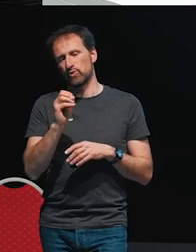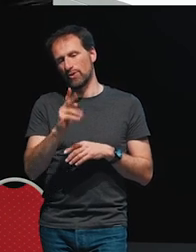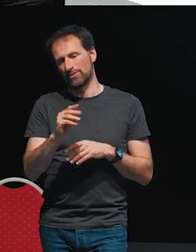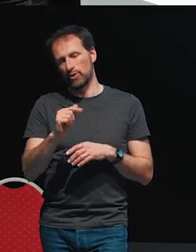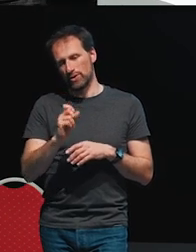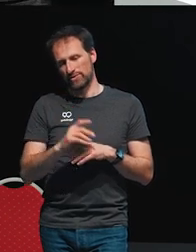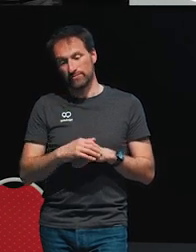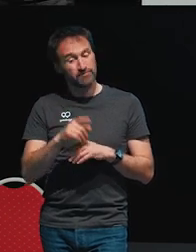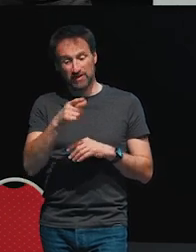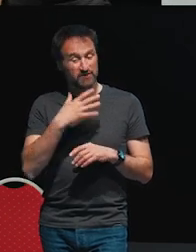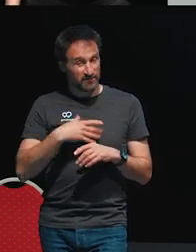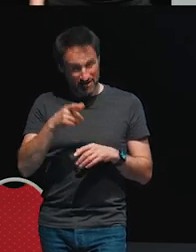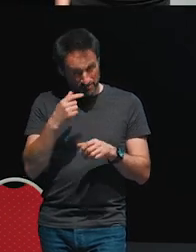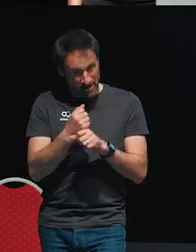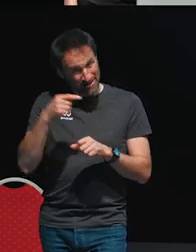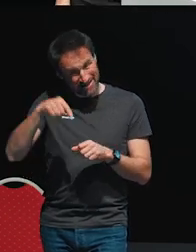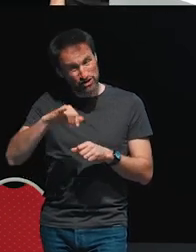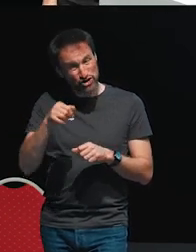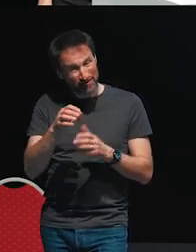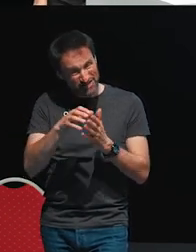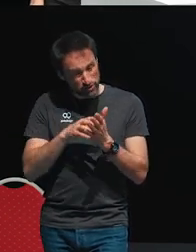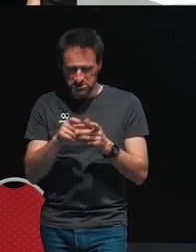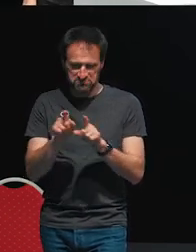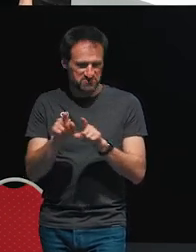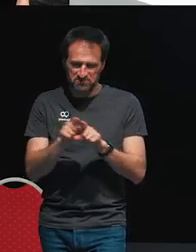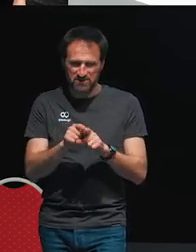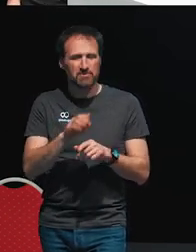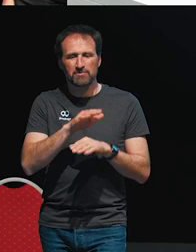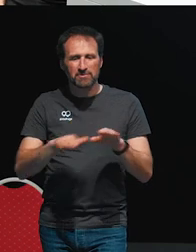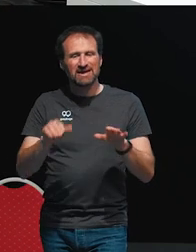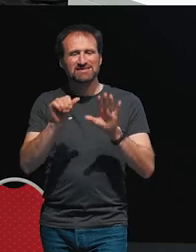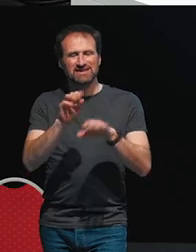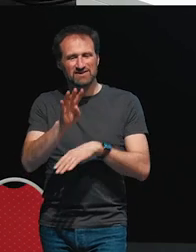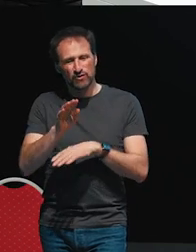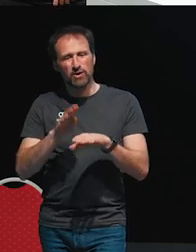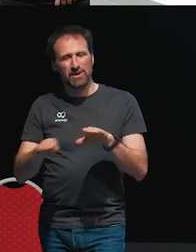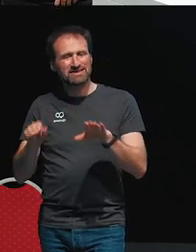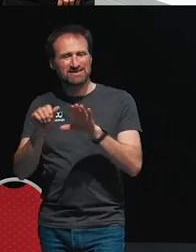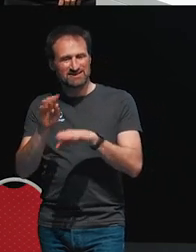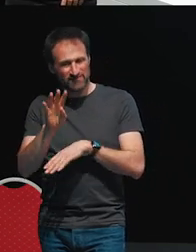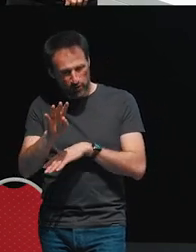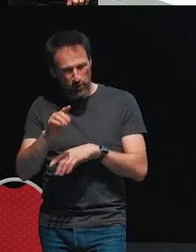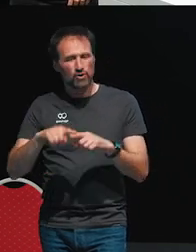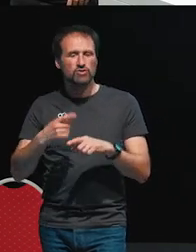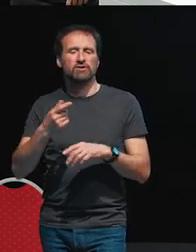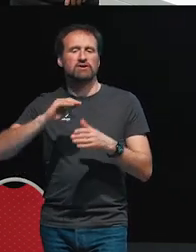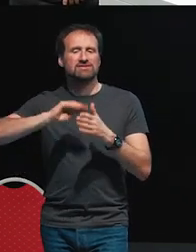If you want to do it in JavaScript, it looks a bit like this. Again, you take base64, and then a signing function.